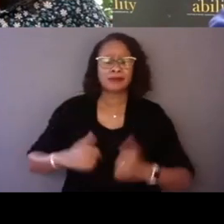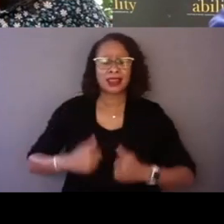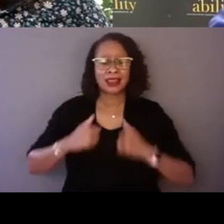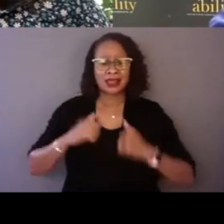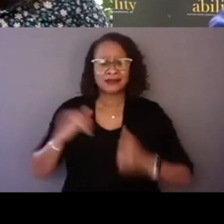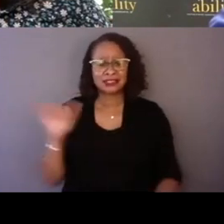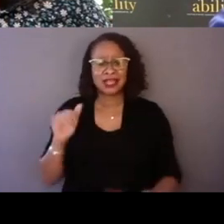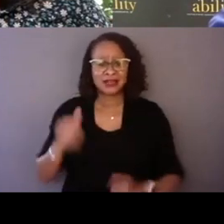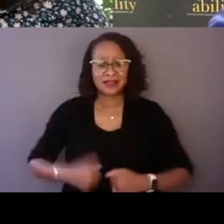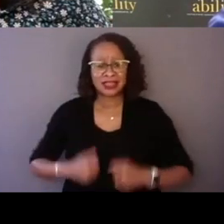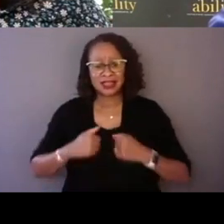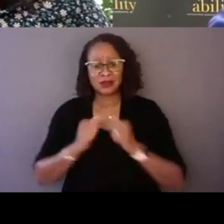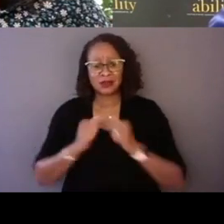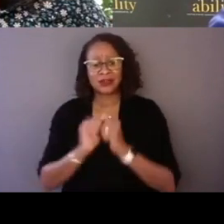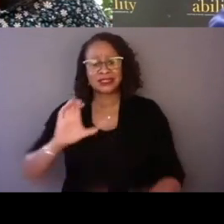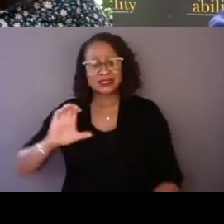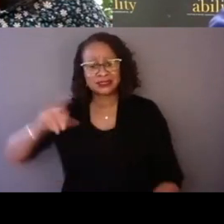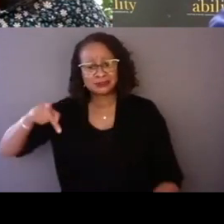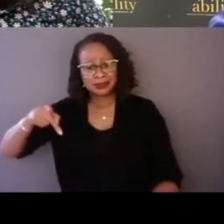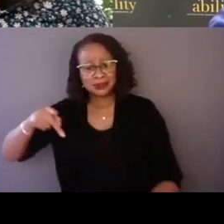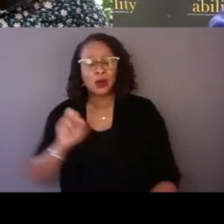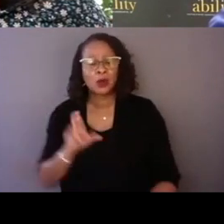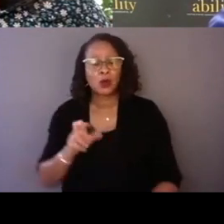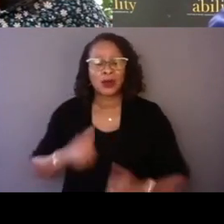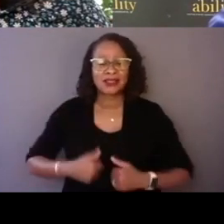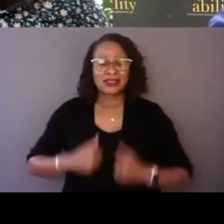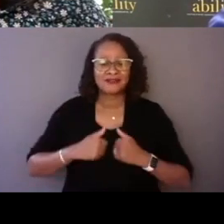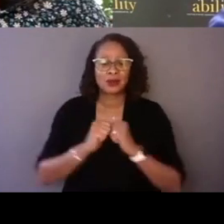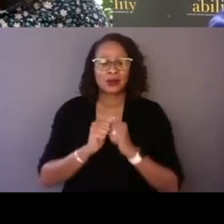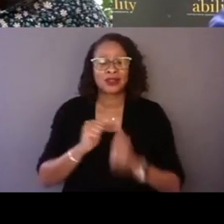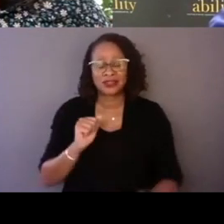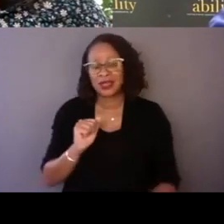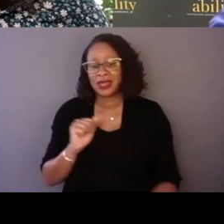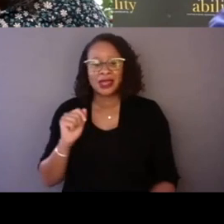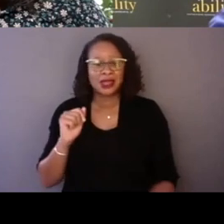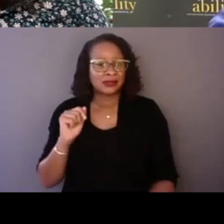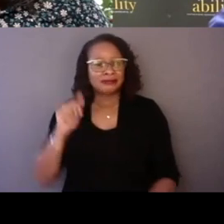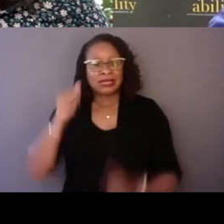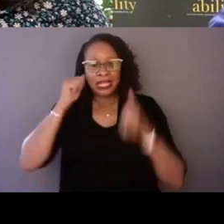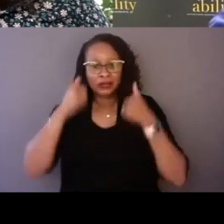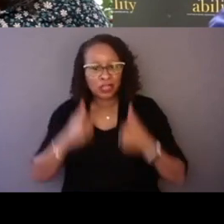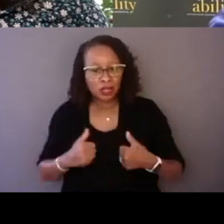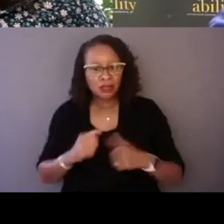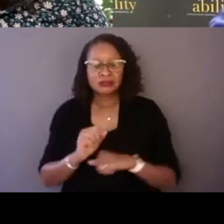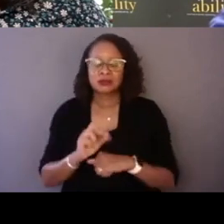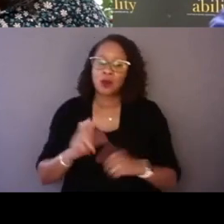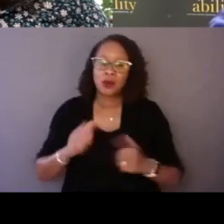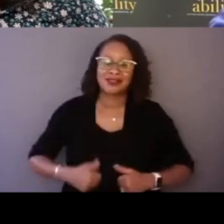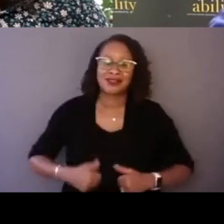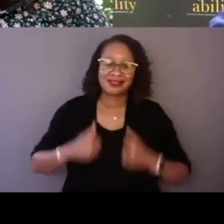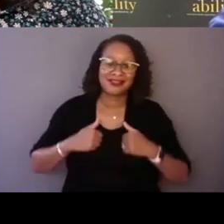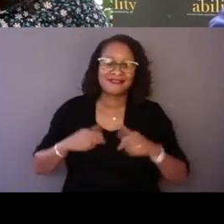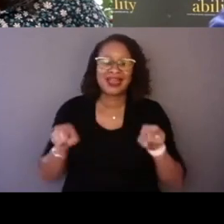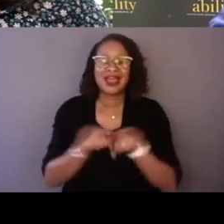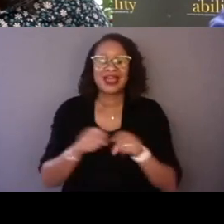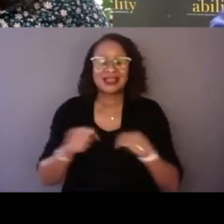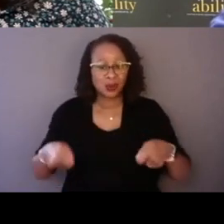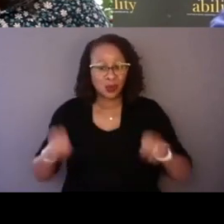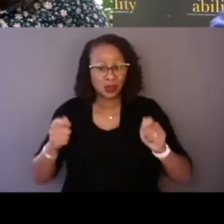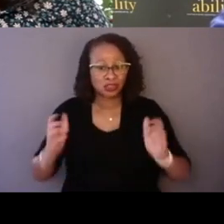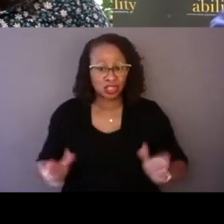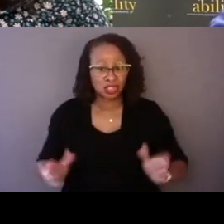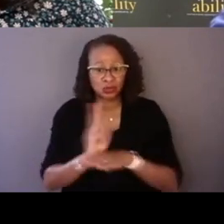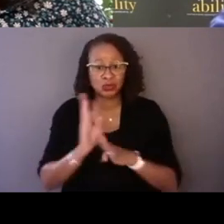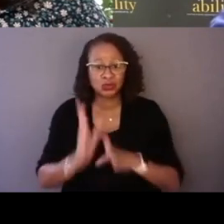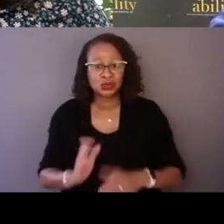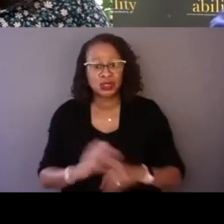with cerebral palsy, or living with a hearing impairment, or living life as a wheelchair user. And then they say, oh, I have a